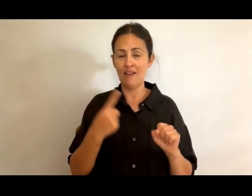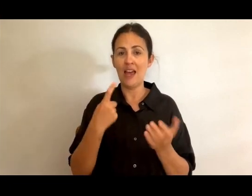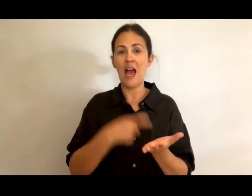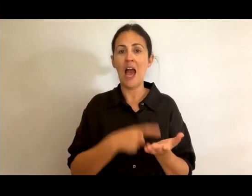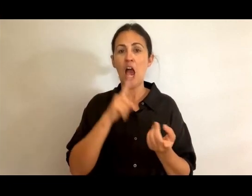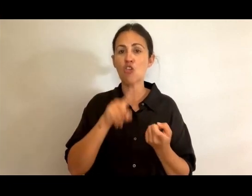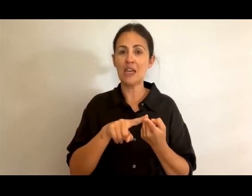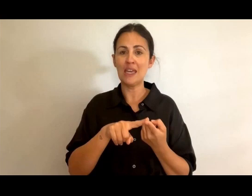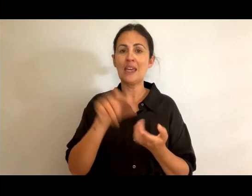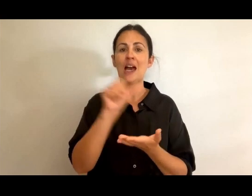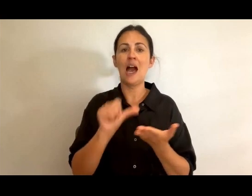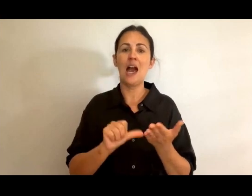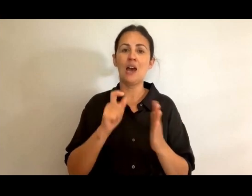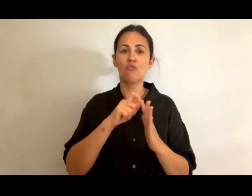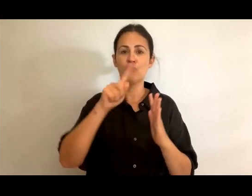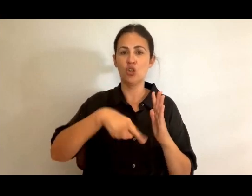Totem project.